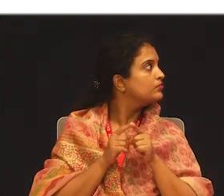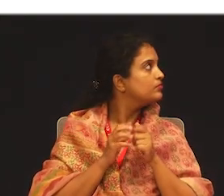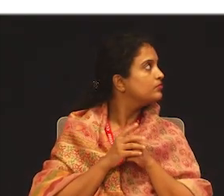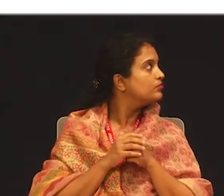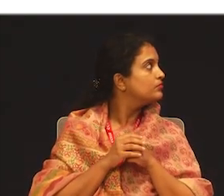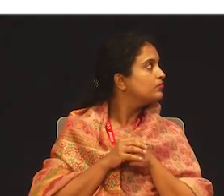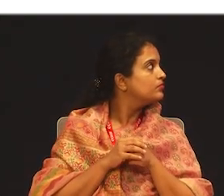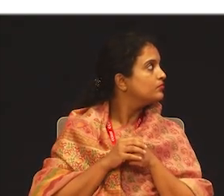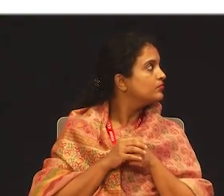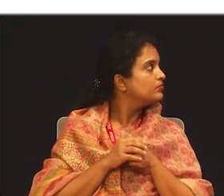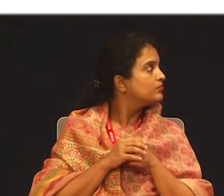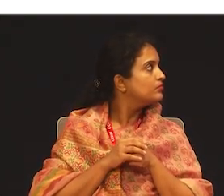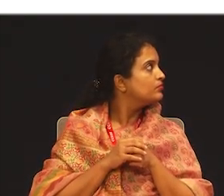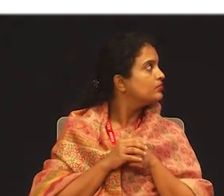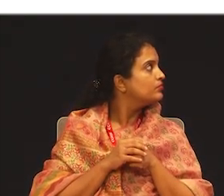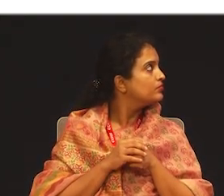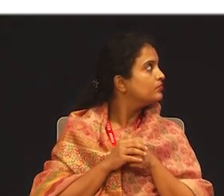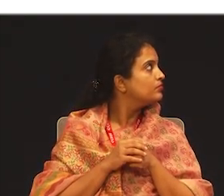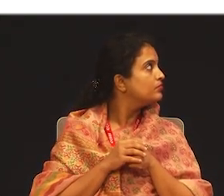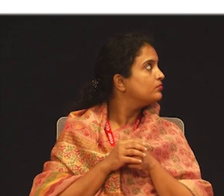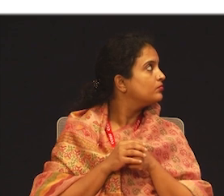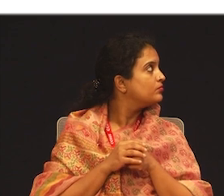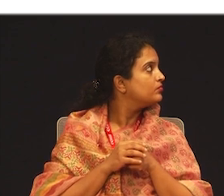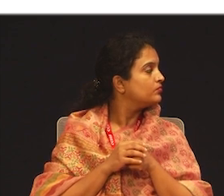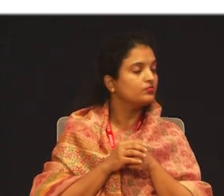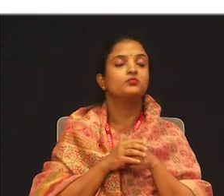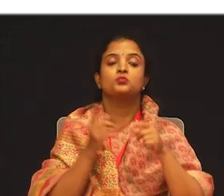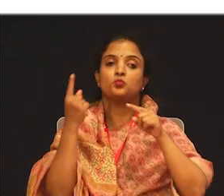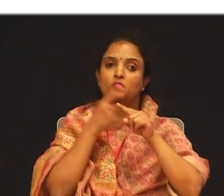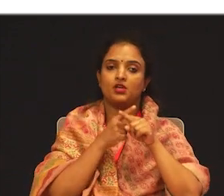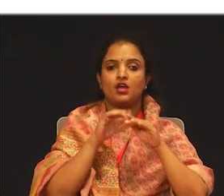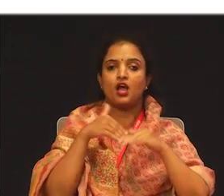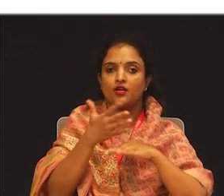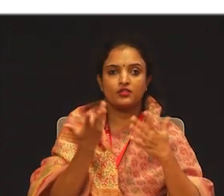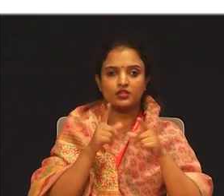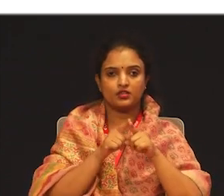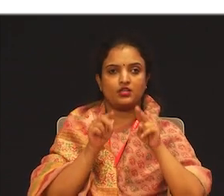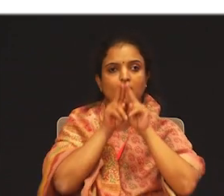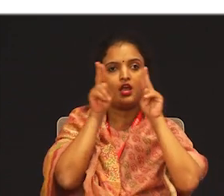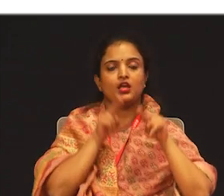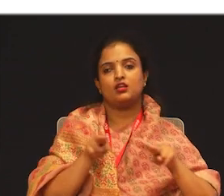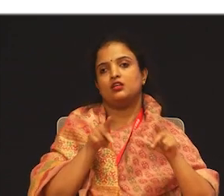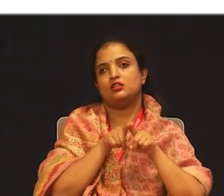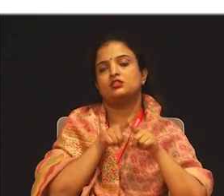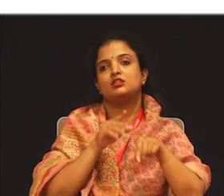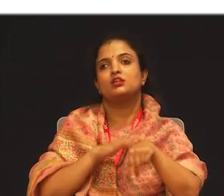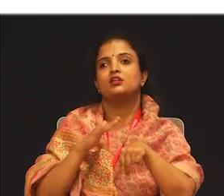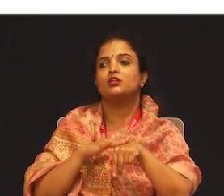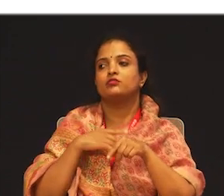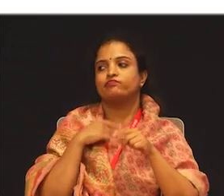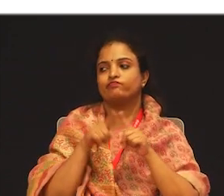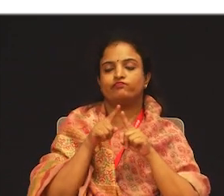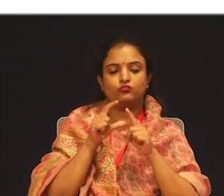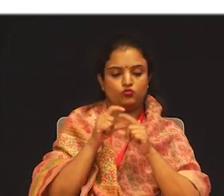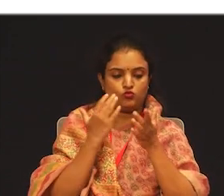Next step was to call the international experts who were working in the field, and we shared the